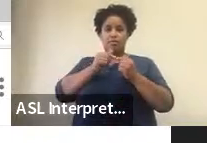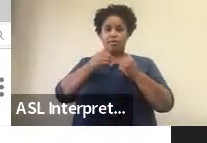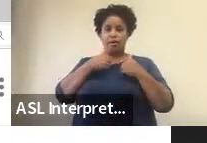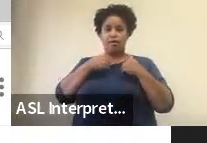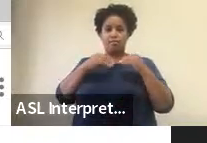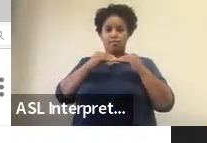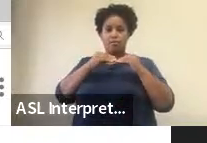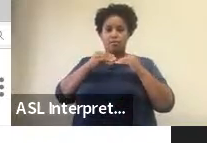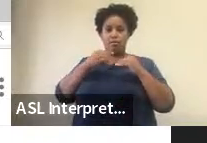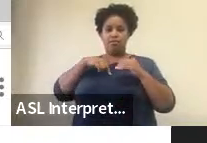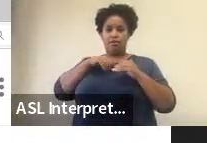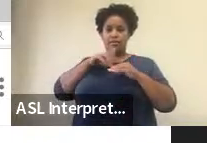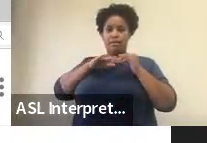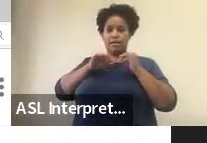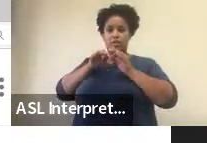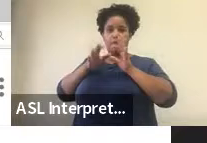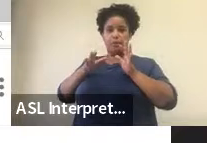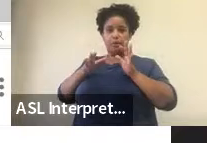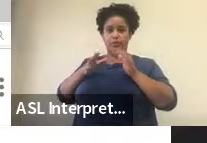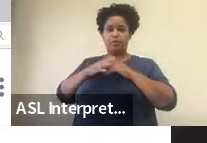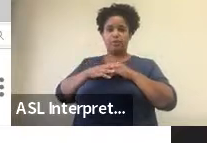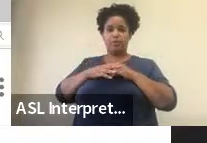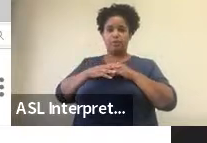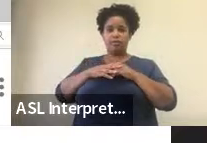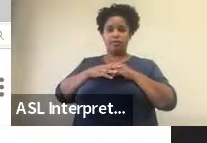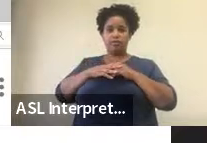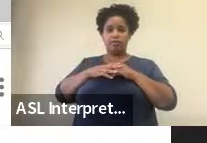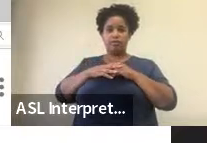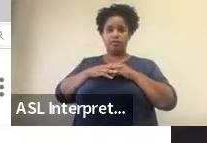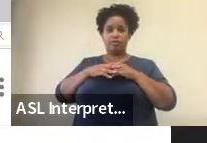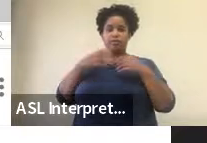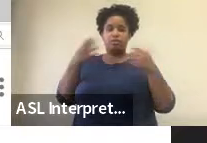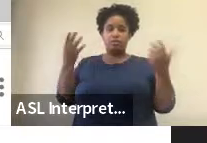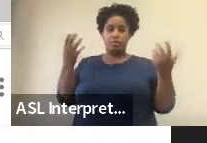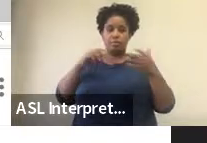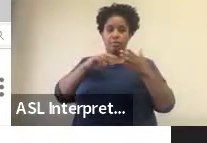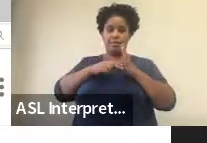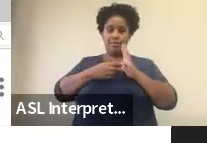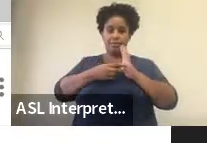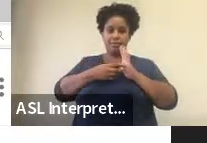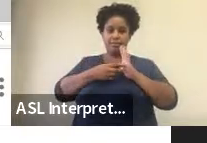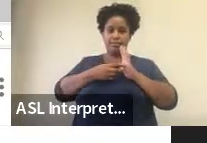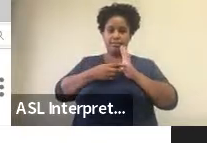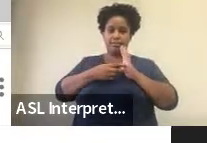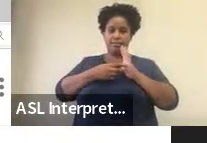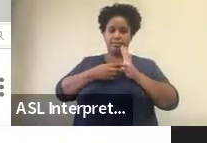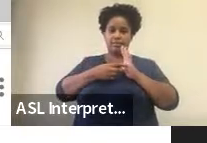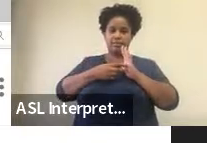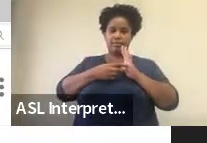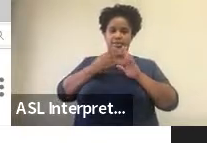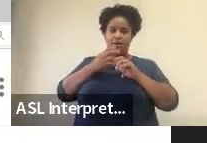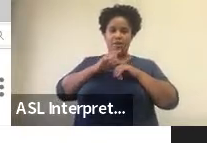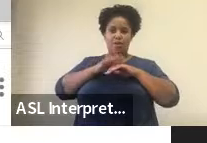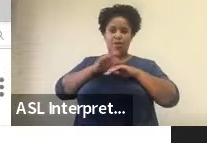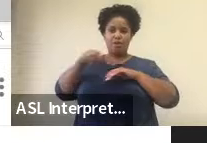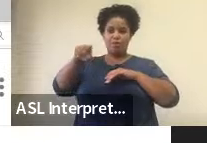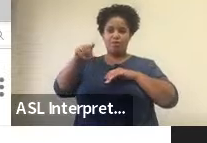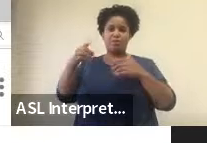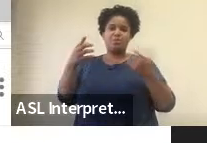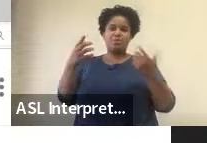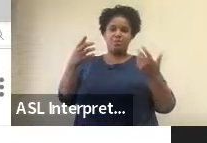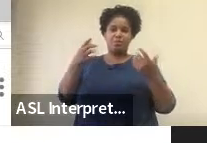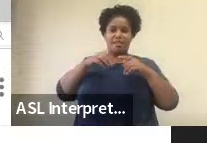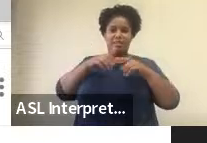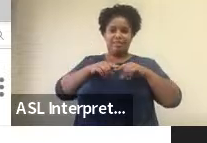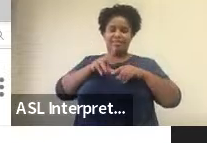us and the interpreters than CAG members. So of course, that means we're leaning harder on those of you